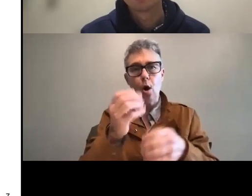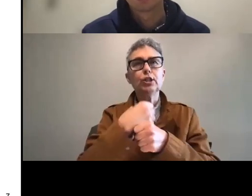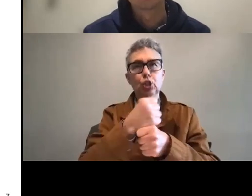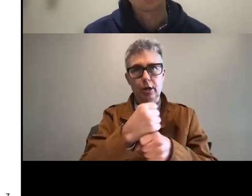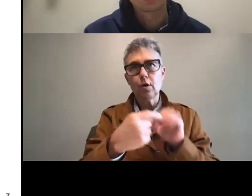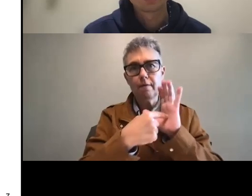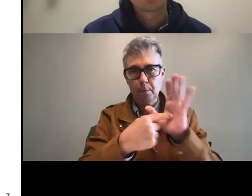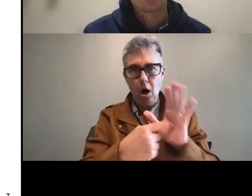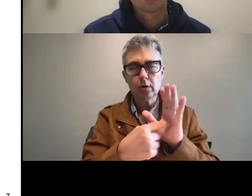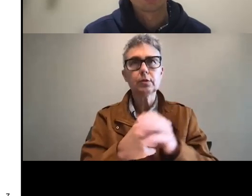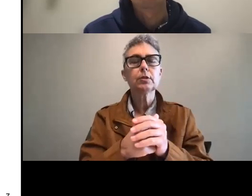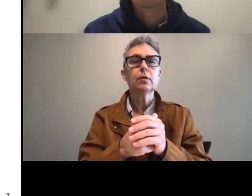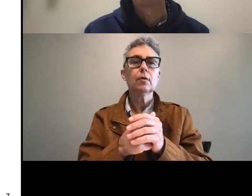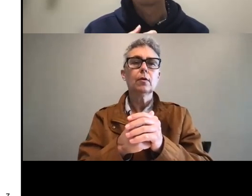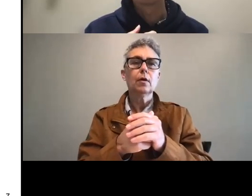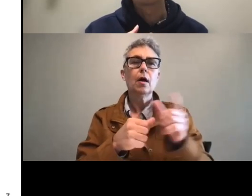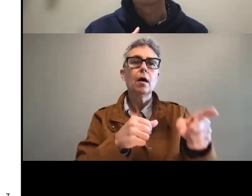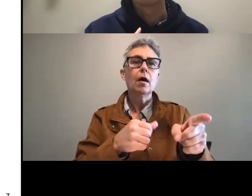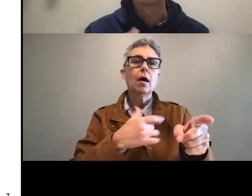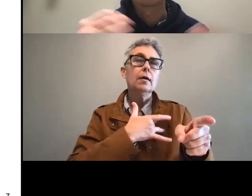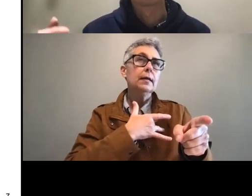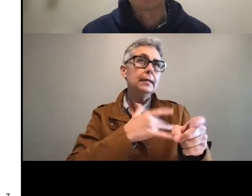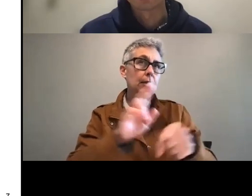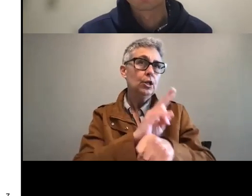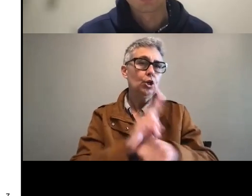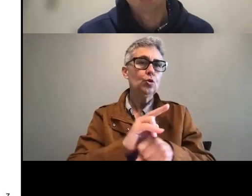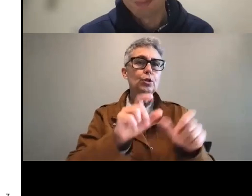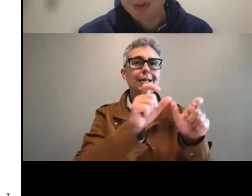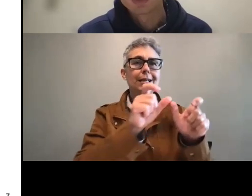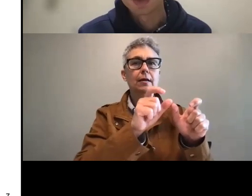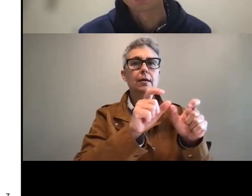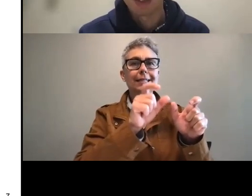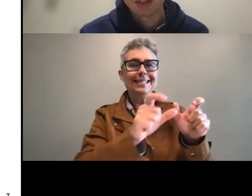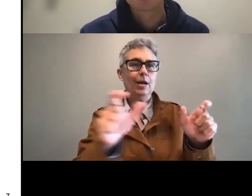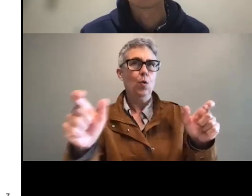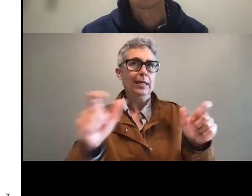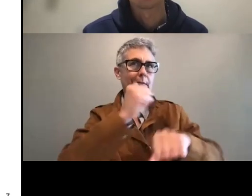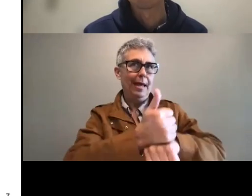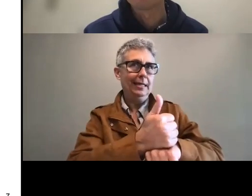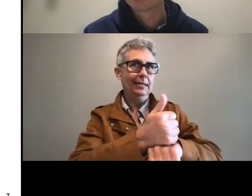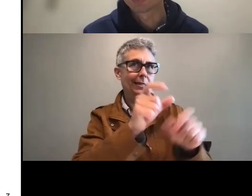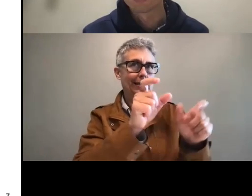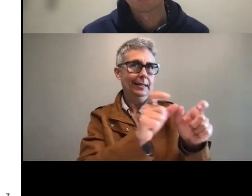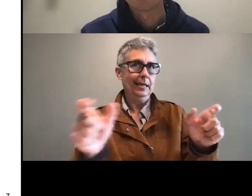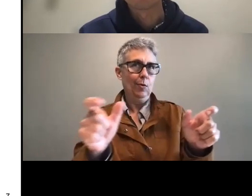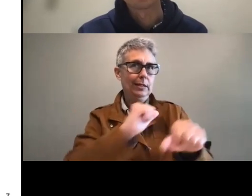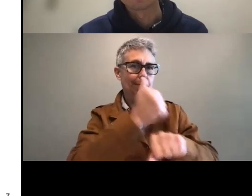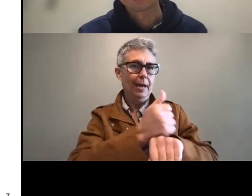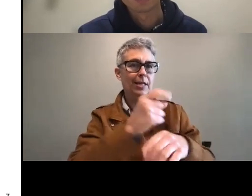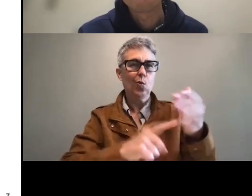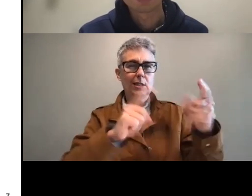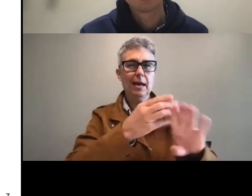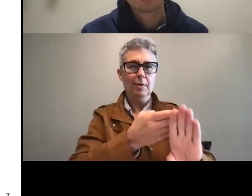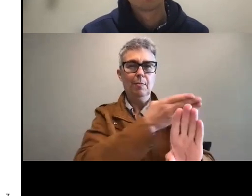models. They are primarily based on sequence-based. They are primarily sequence-based. So to